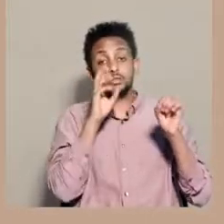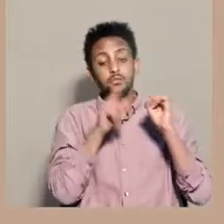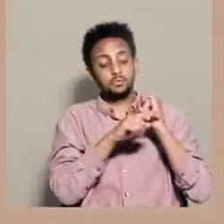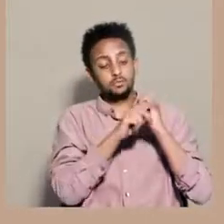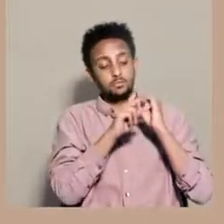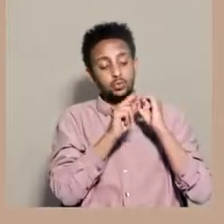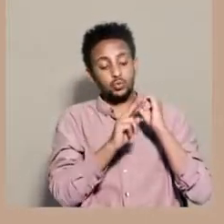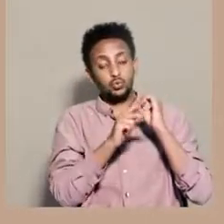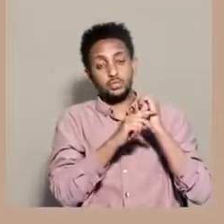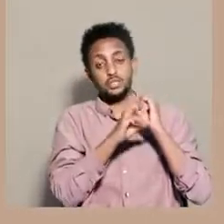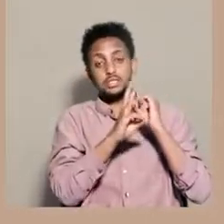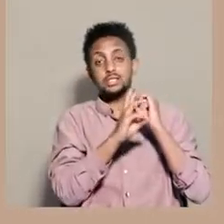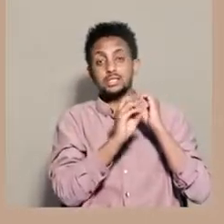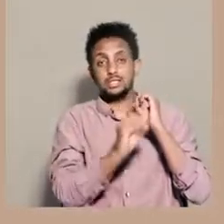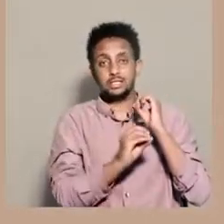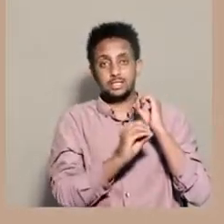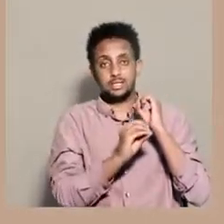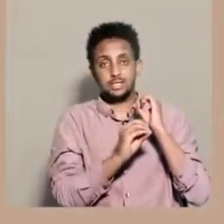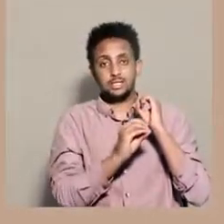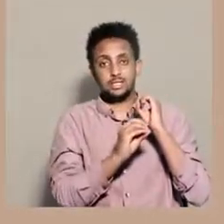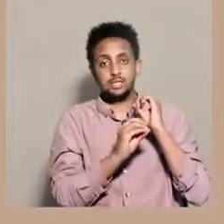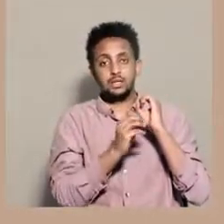60